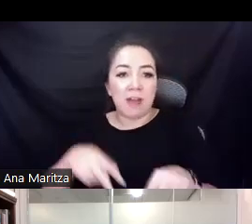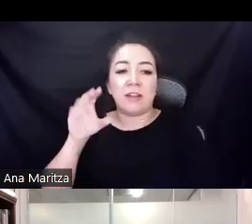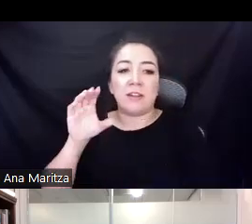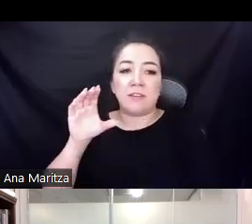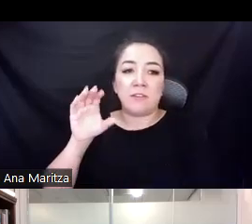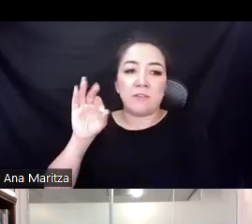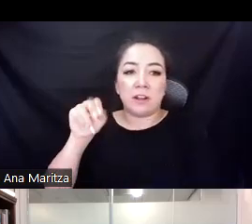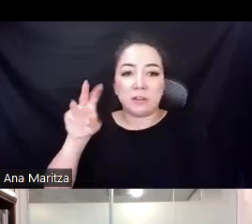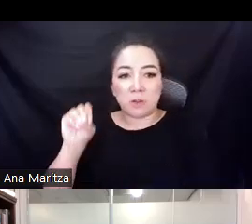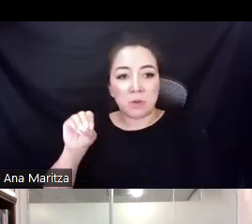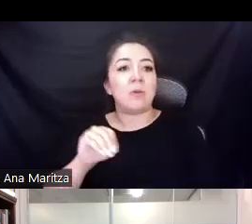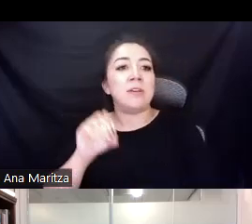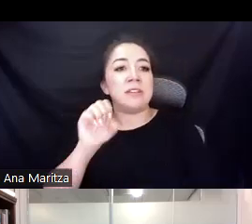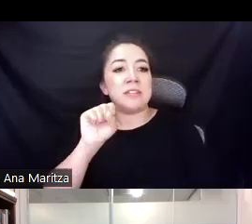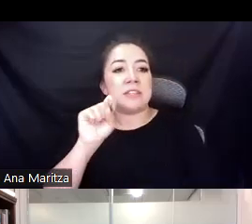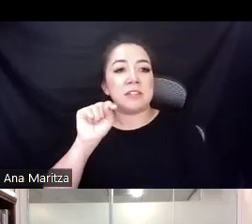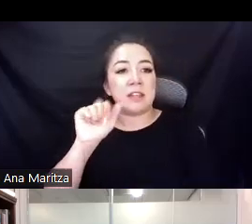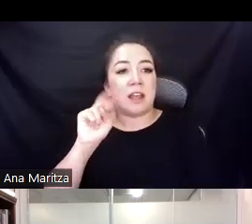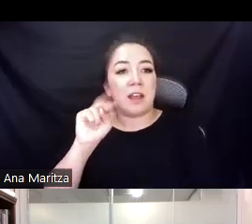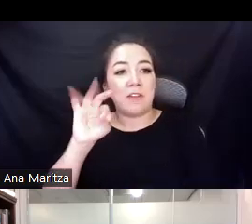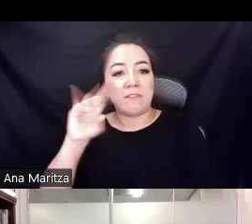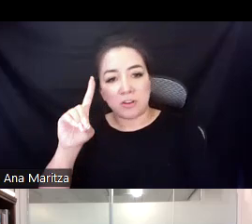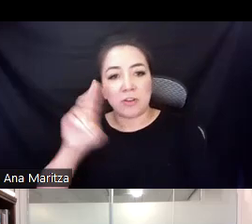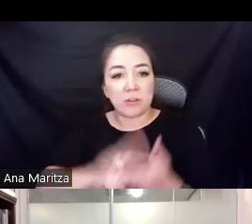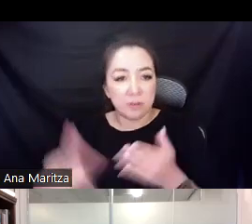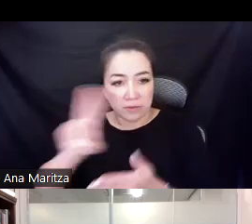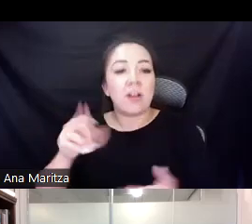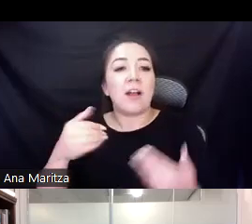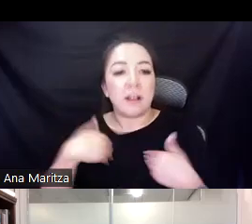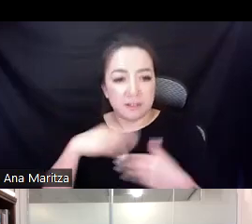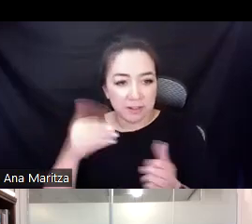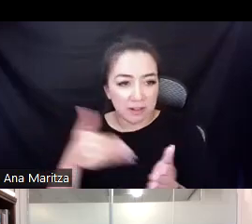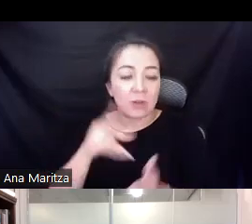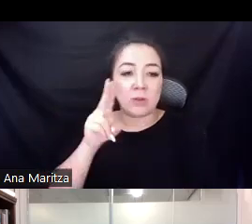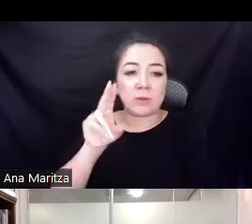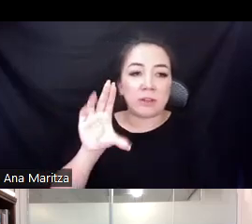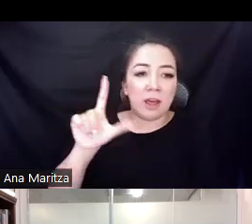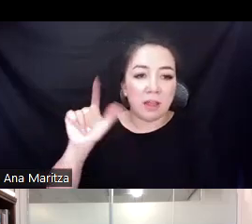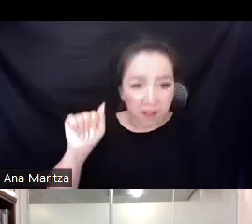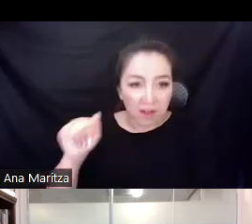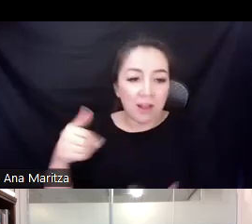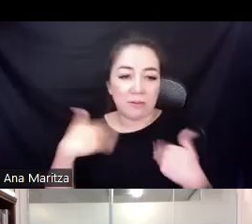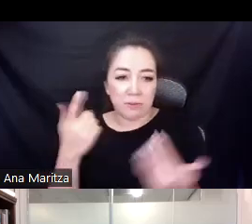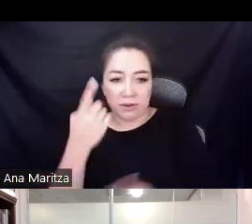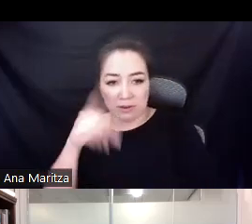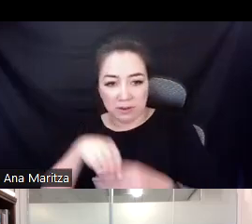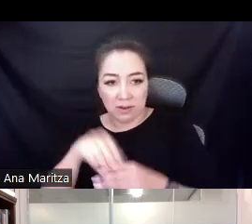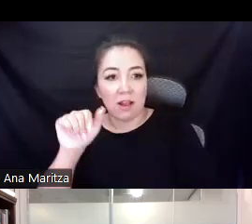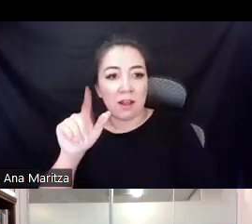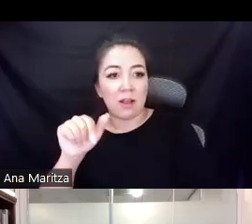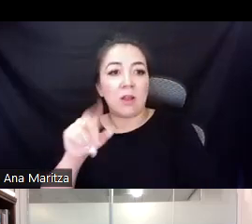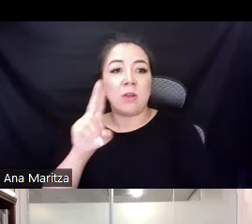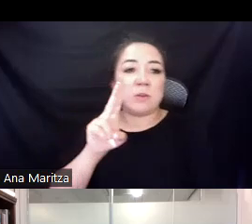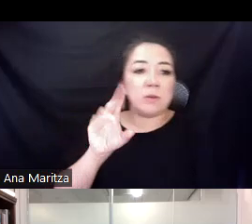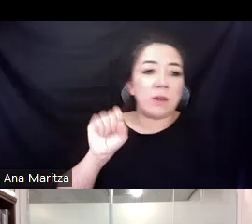Stanford University in Palo Alto has a center. UCLA has a center here in Los Angeles. University of